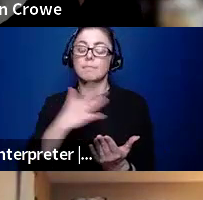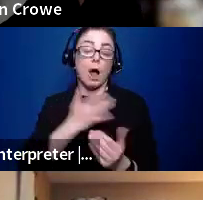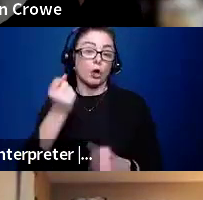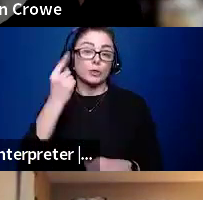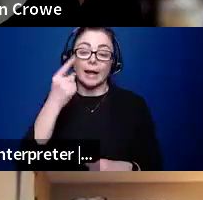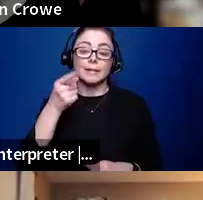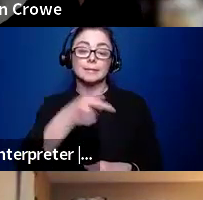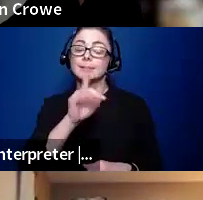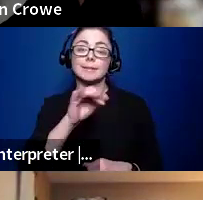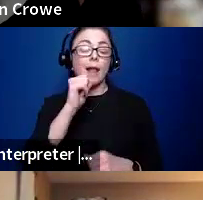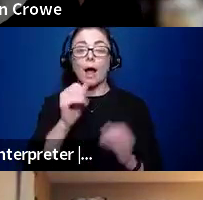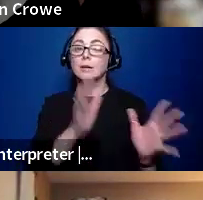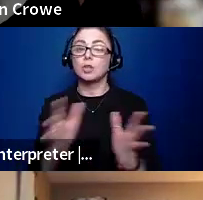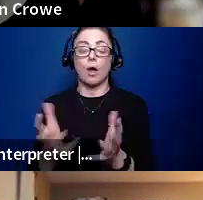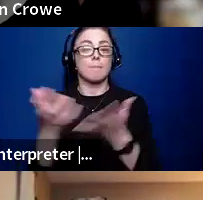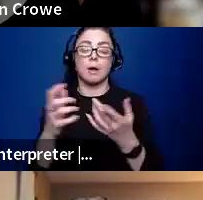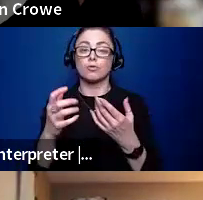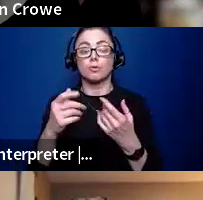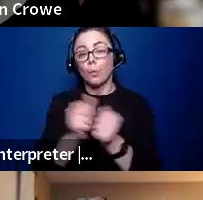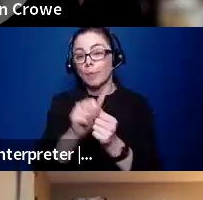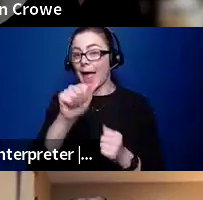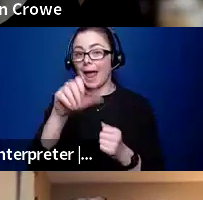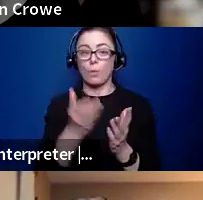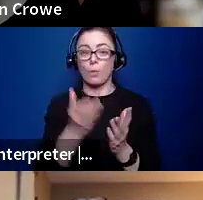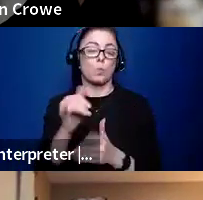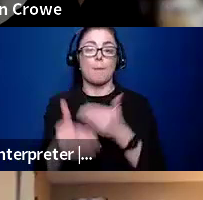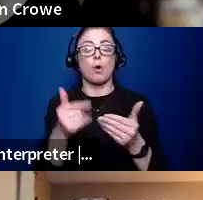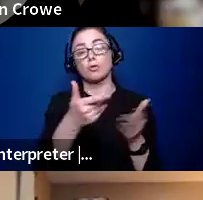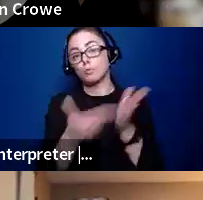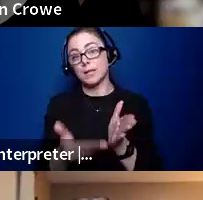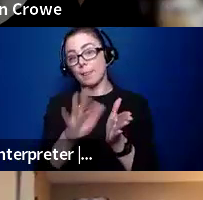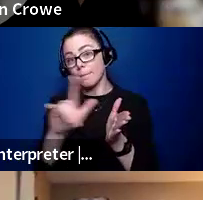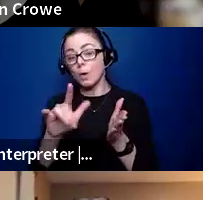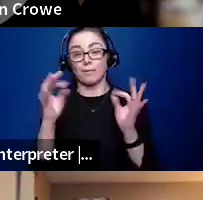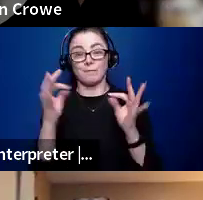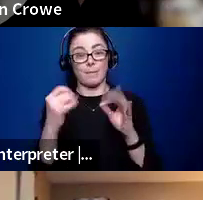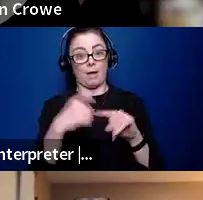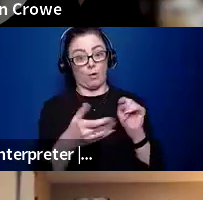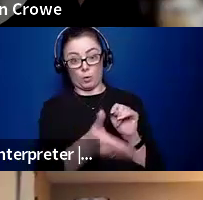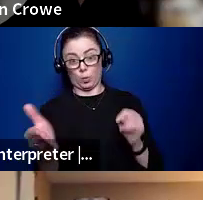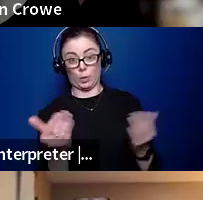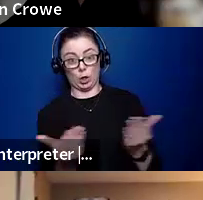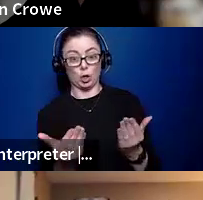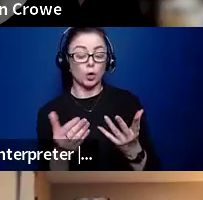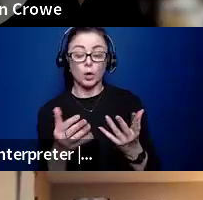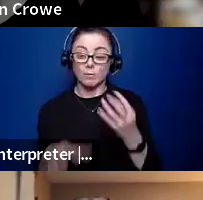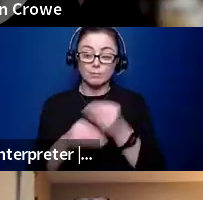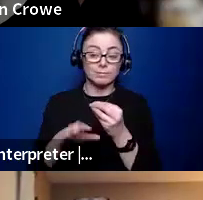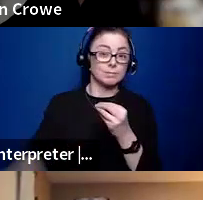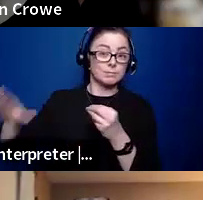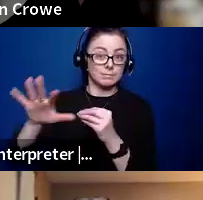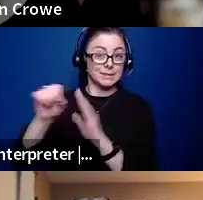much time talking to the AEAs through this process, but presented the bill. The feedback from all of you on this call, as well as many people over the state, was